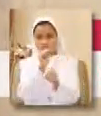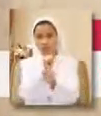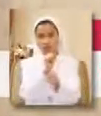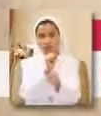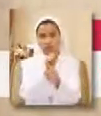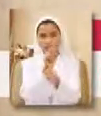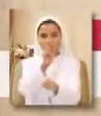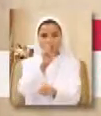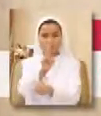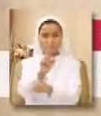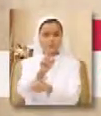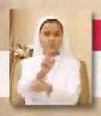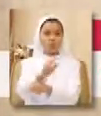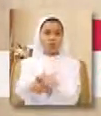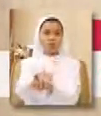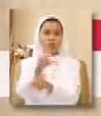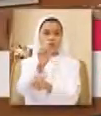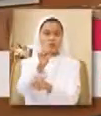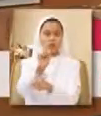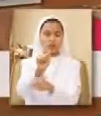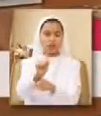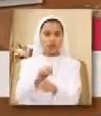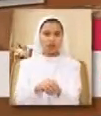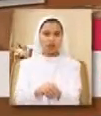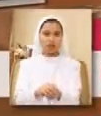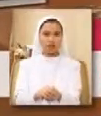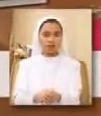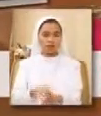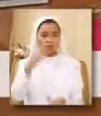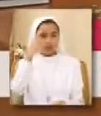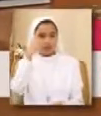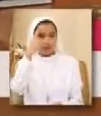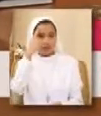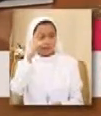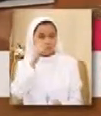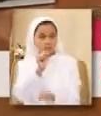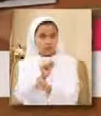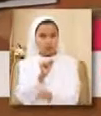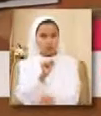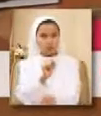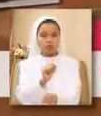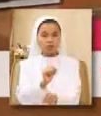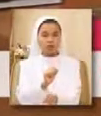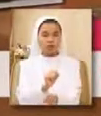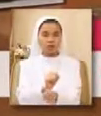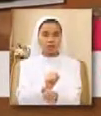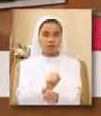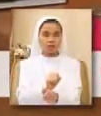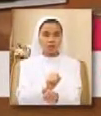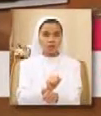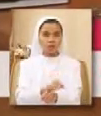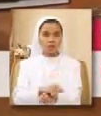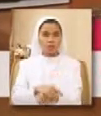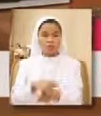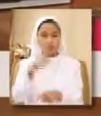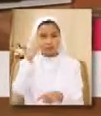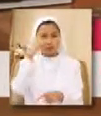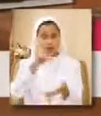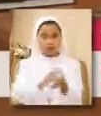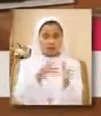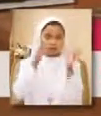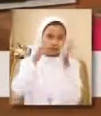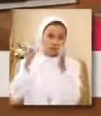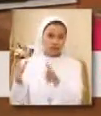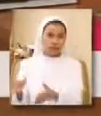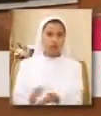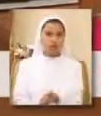refugees, UNHCR, with the United Nations High Commission for Refugees. And I took care of the Haitians and the Cubans who